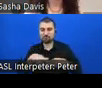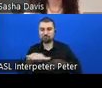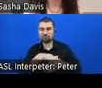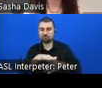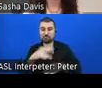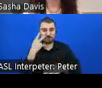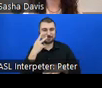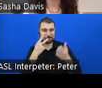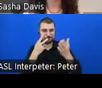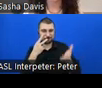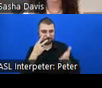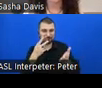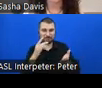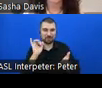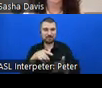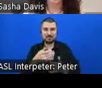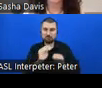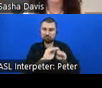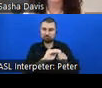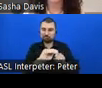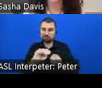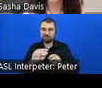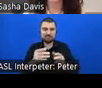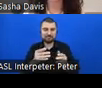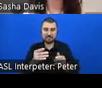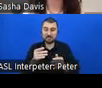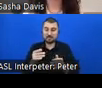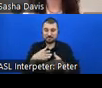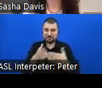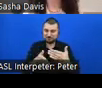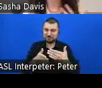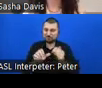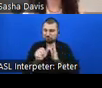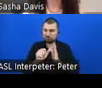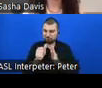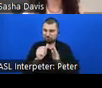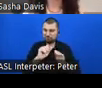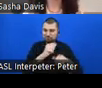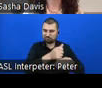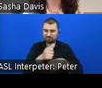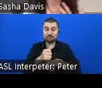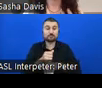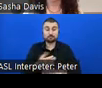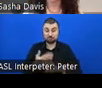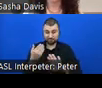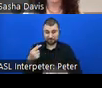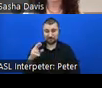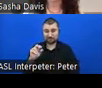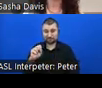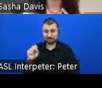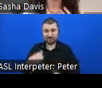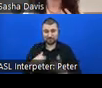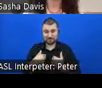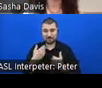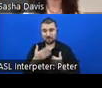you would see, which is this installation of finished works. When Gross lived here, it was a lot more